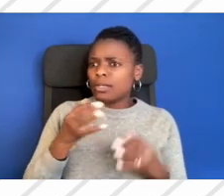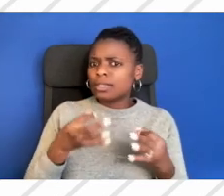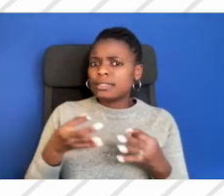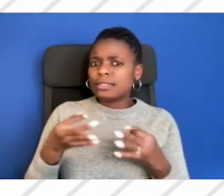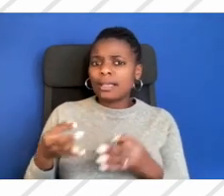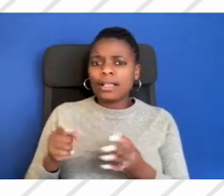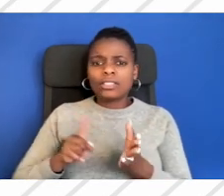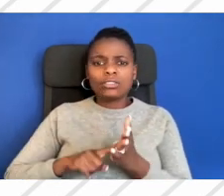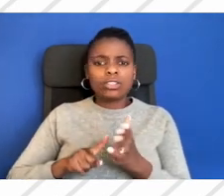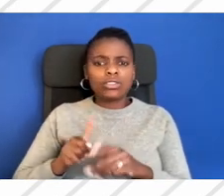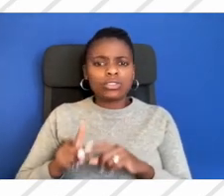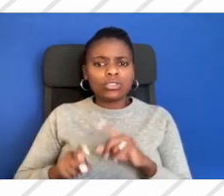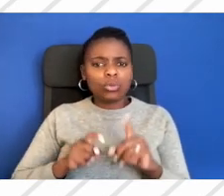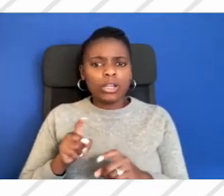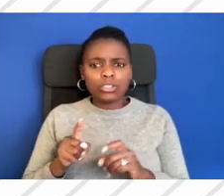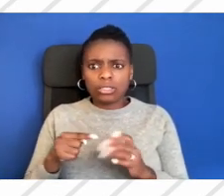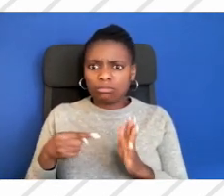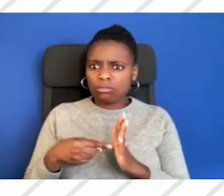are considered most pressing?